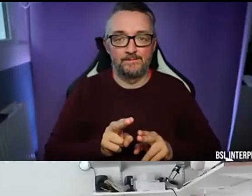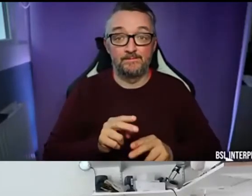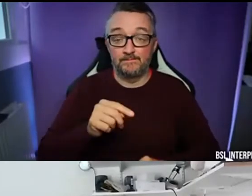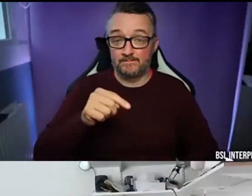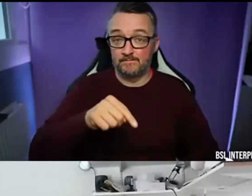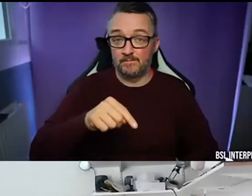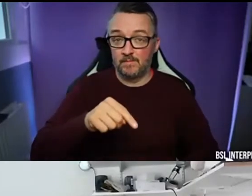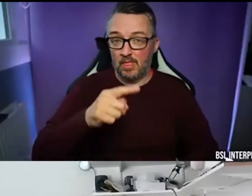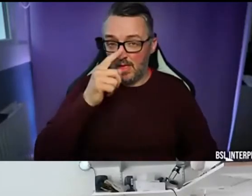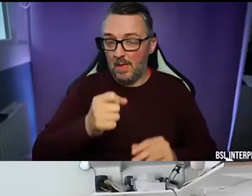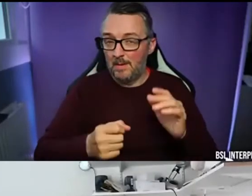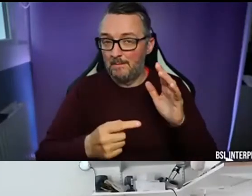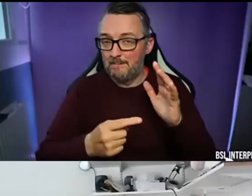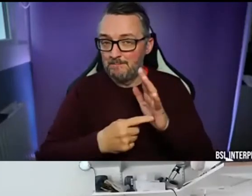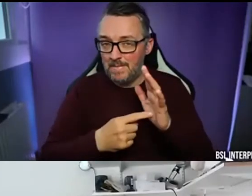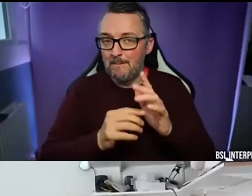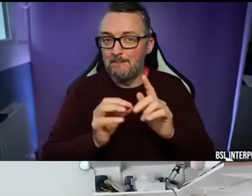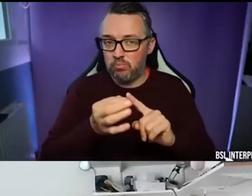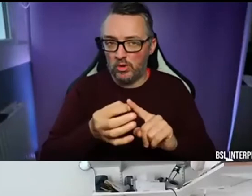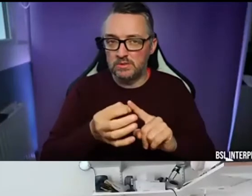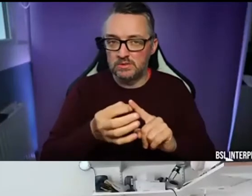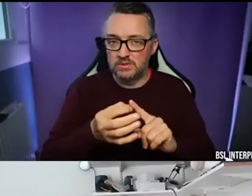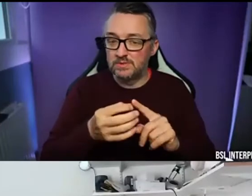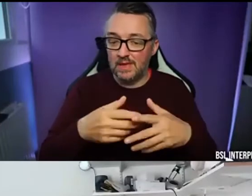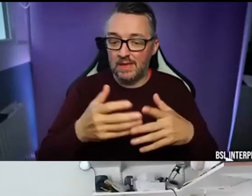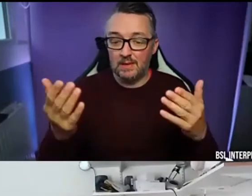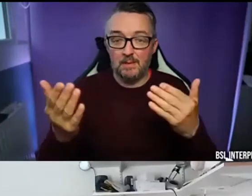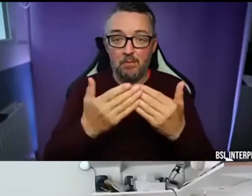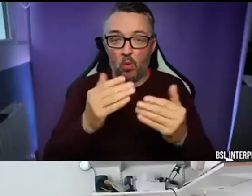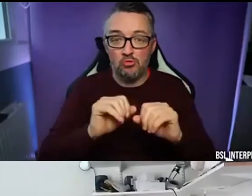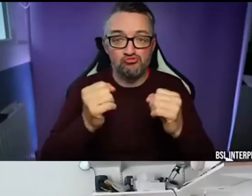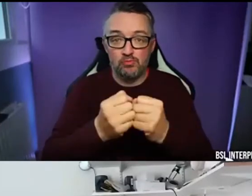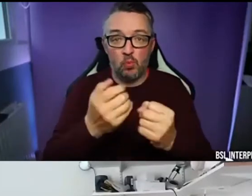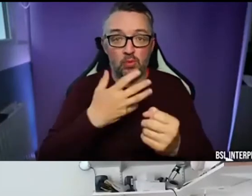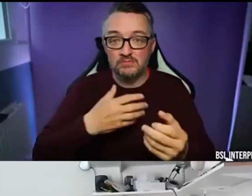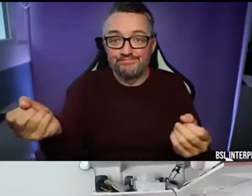points we had there, unless anybody from the group wants to